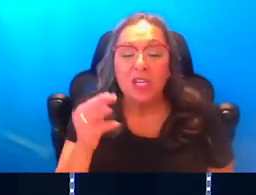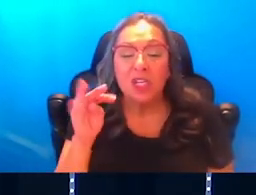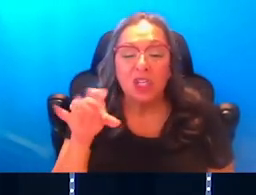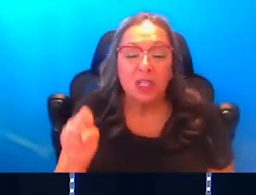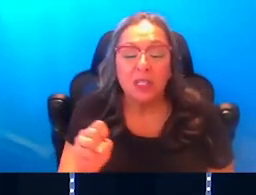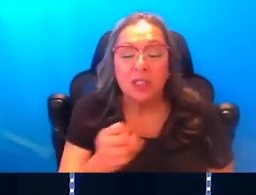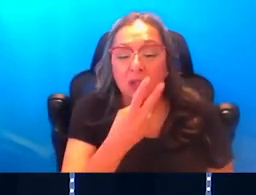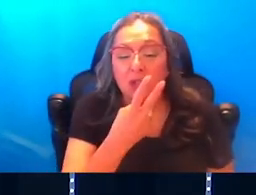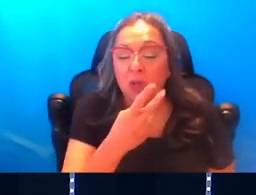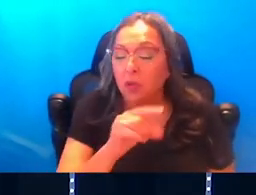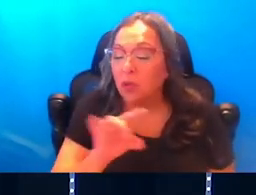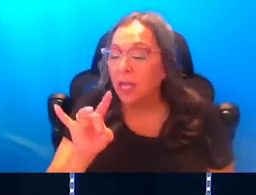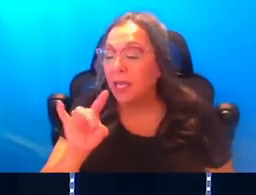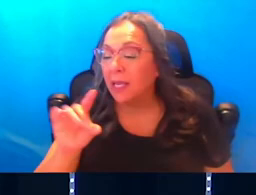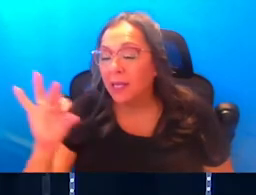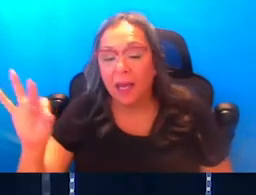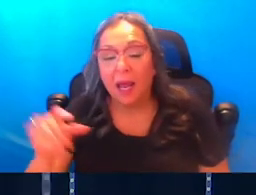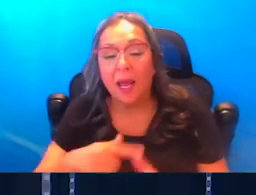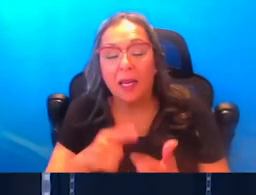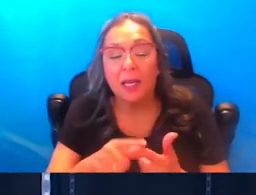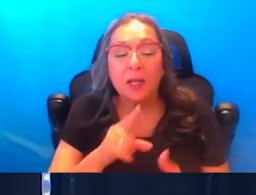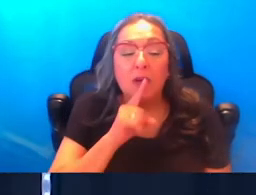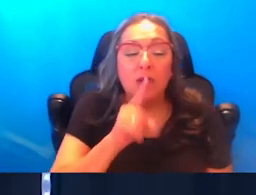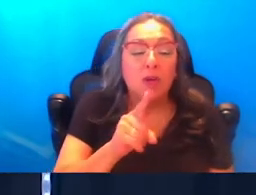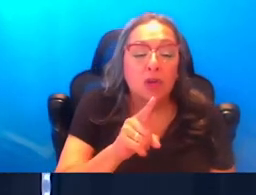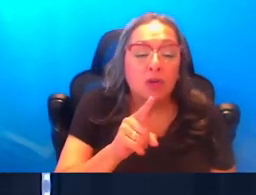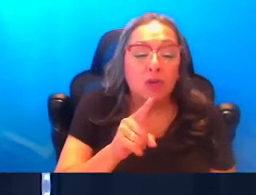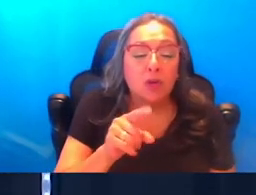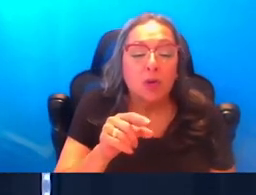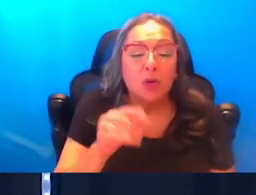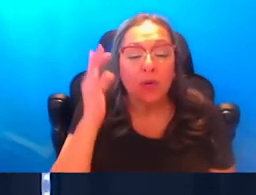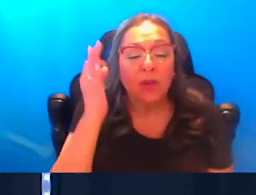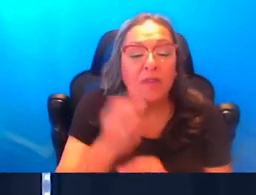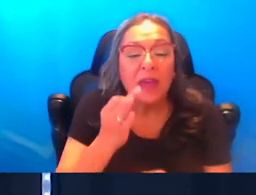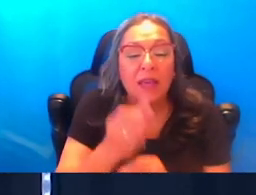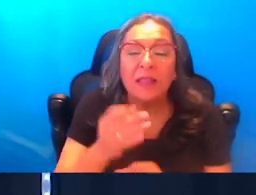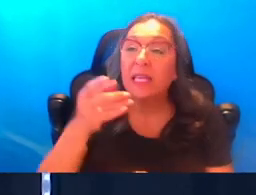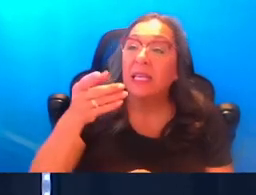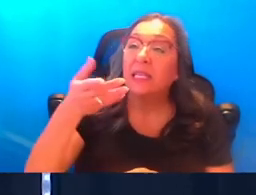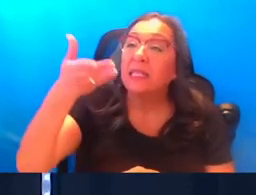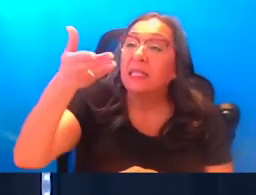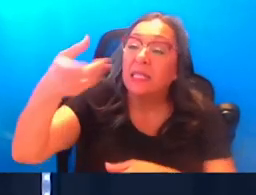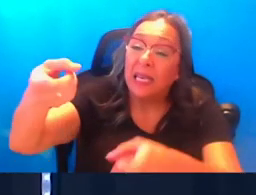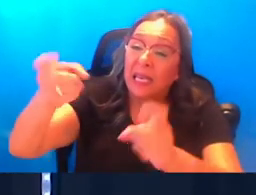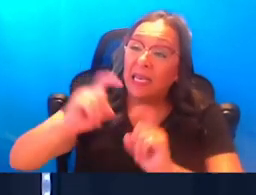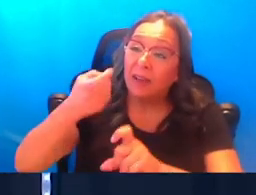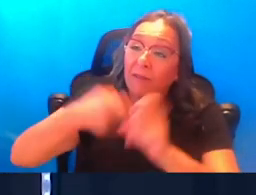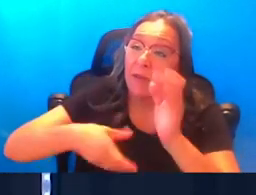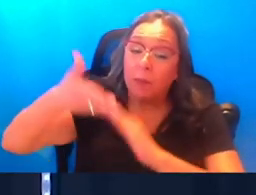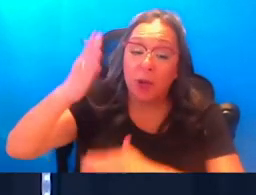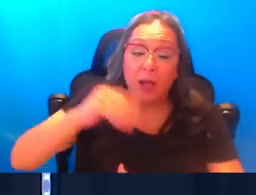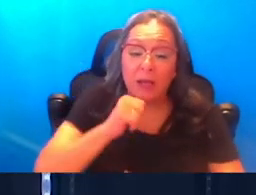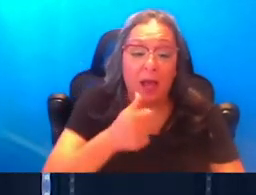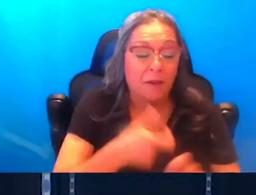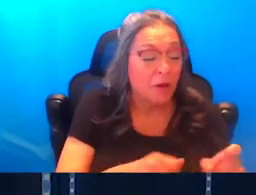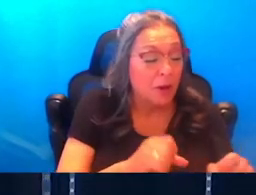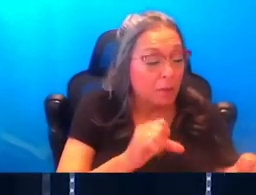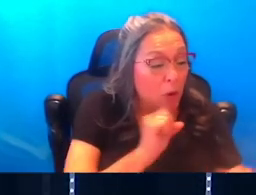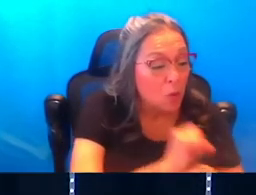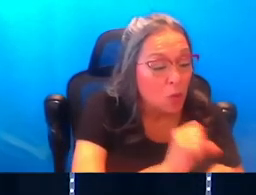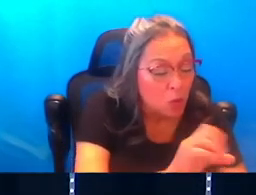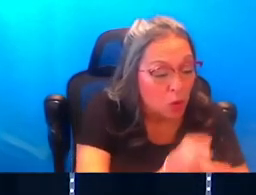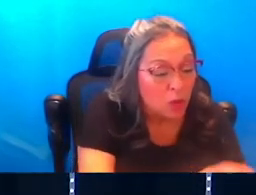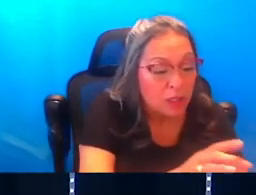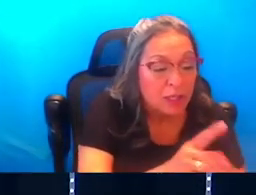been saved, and it's through faith, and this is not from yourselves. It is the gift of God, and it's not by works, so that no one can boast. And this is one of